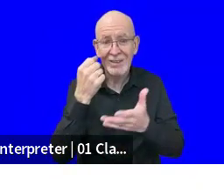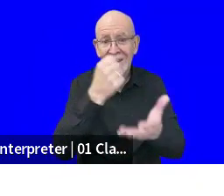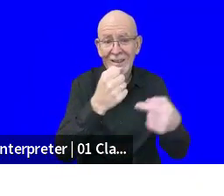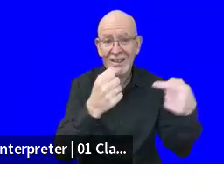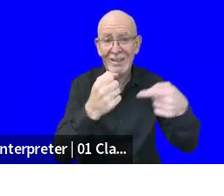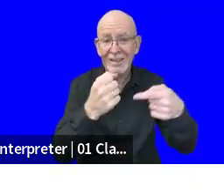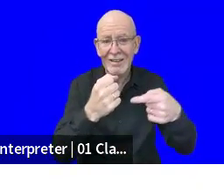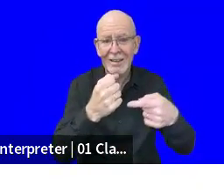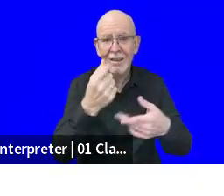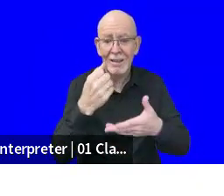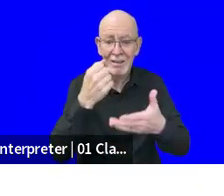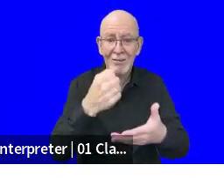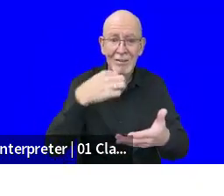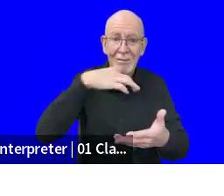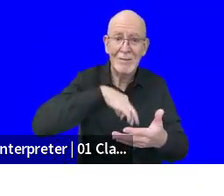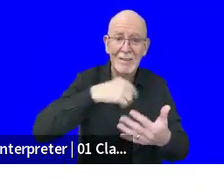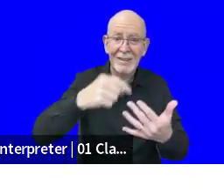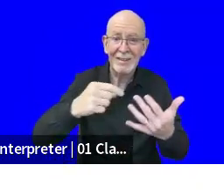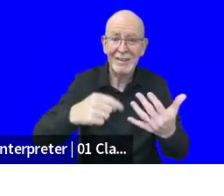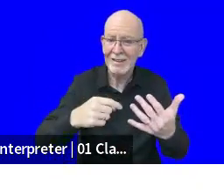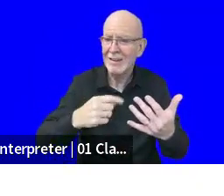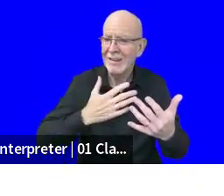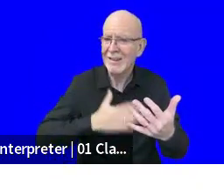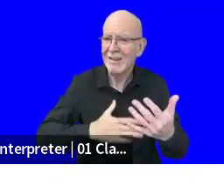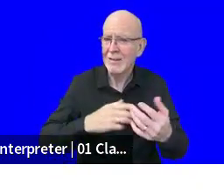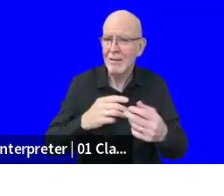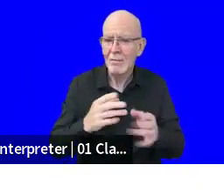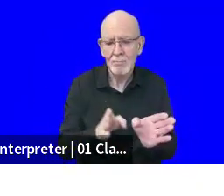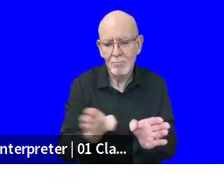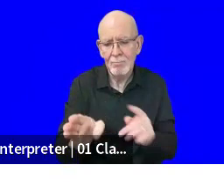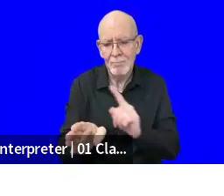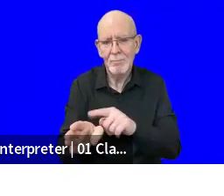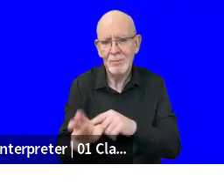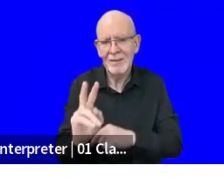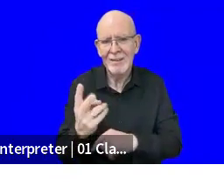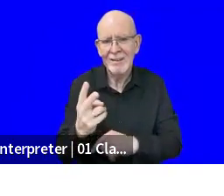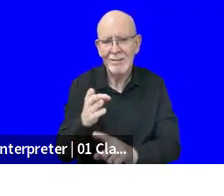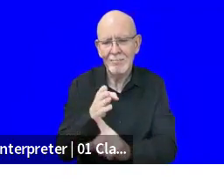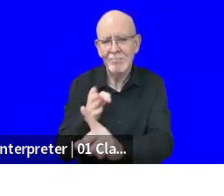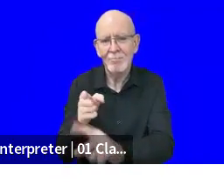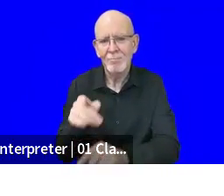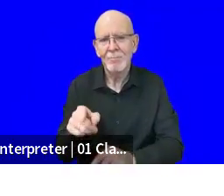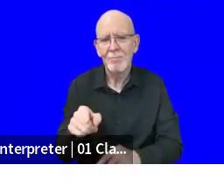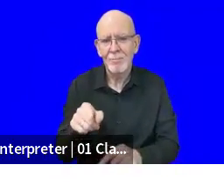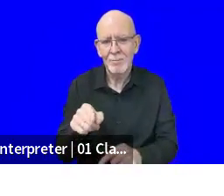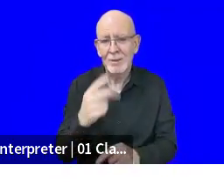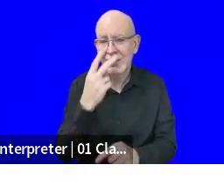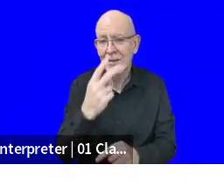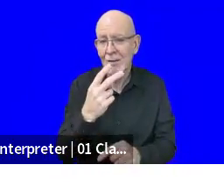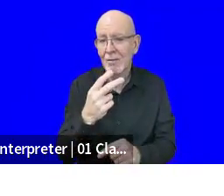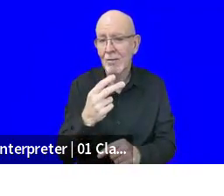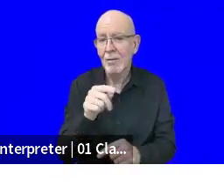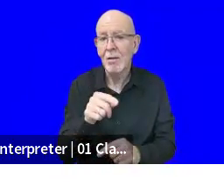for people with disability. And here we just look at an example of